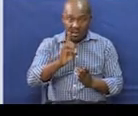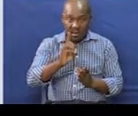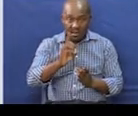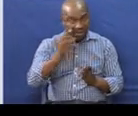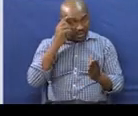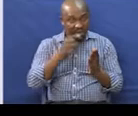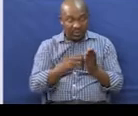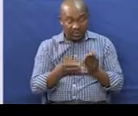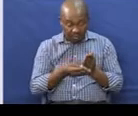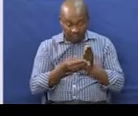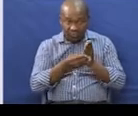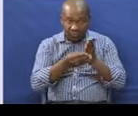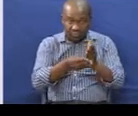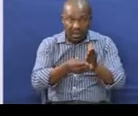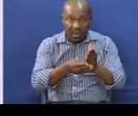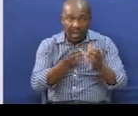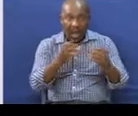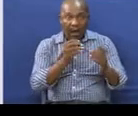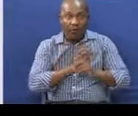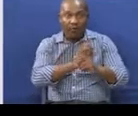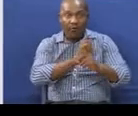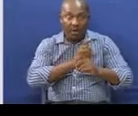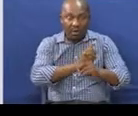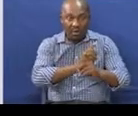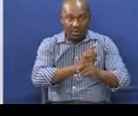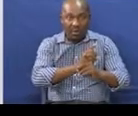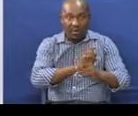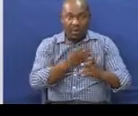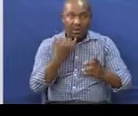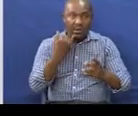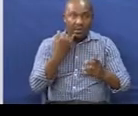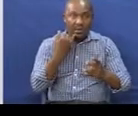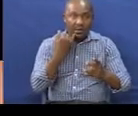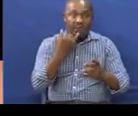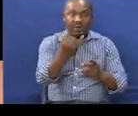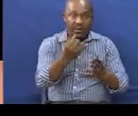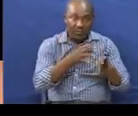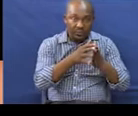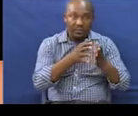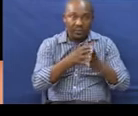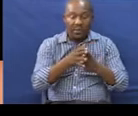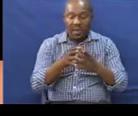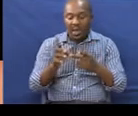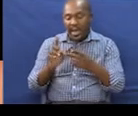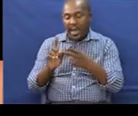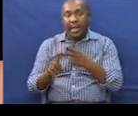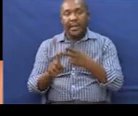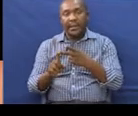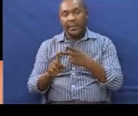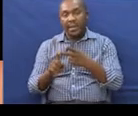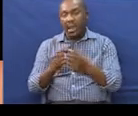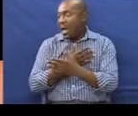practical. Under guided practical, there will be some